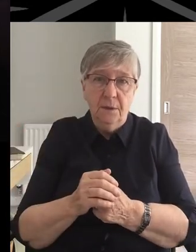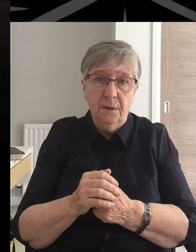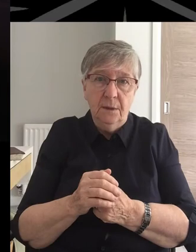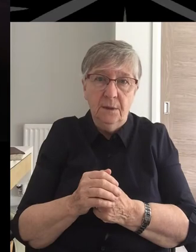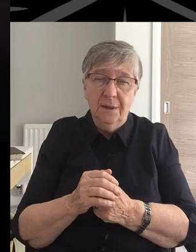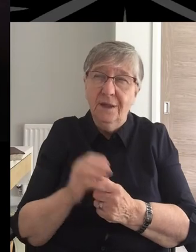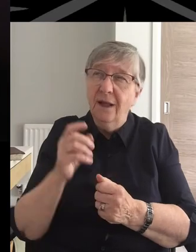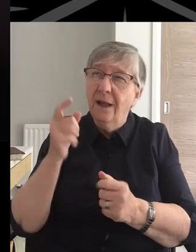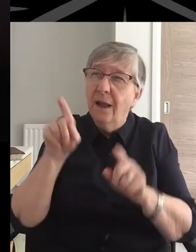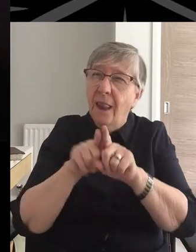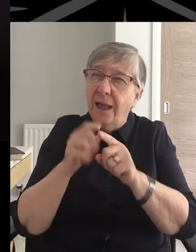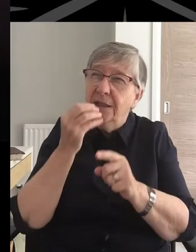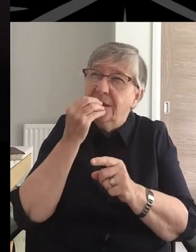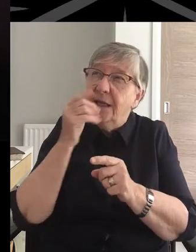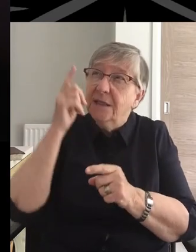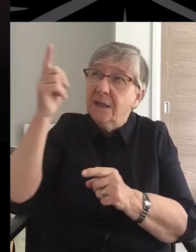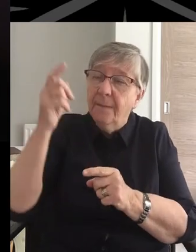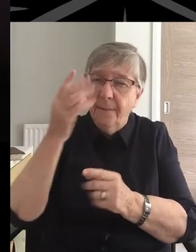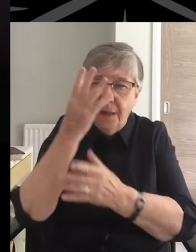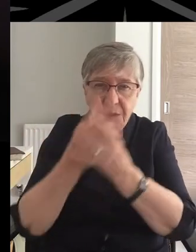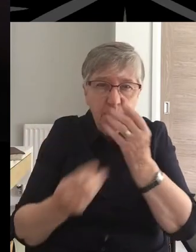taste him, experience him.